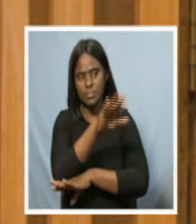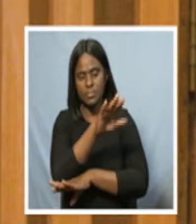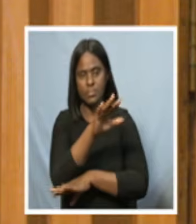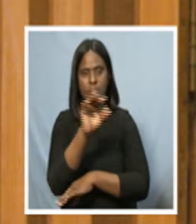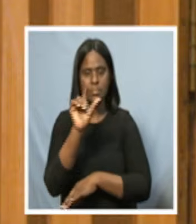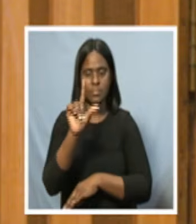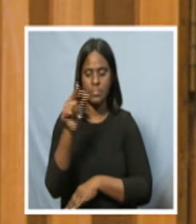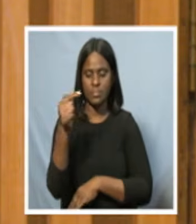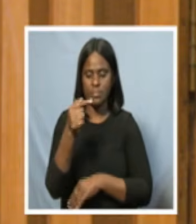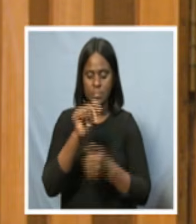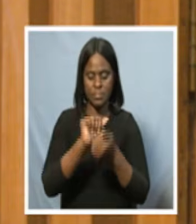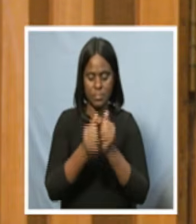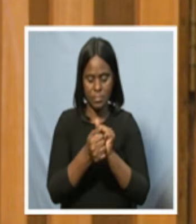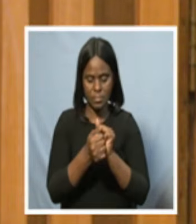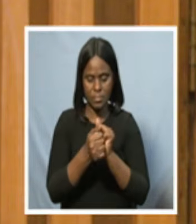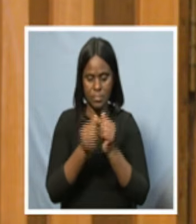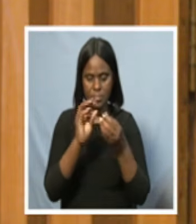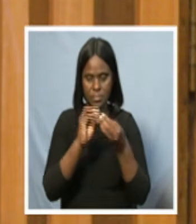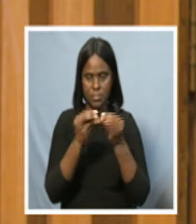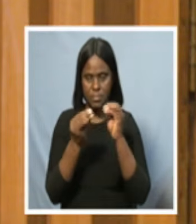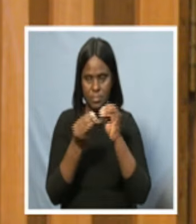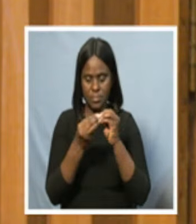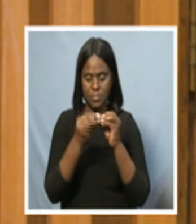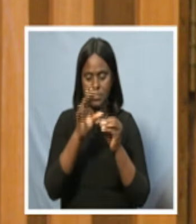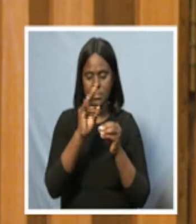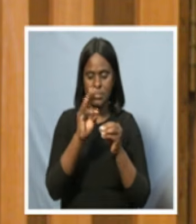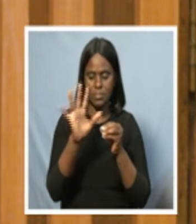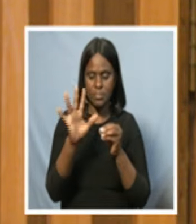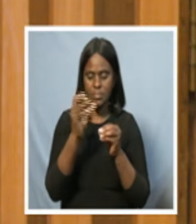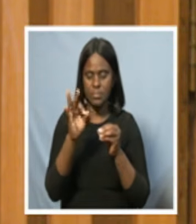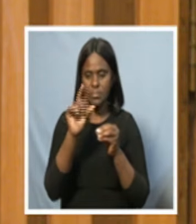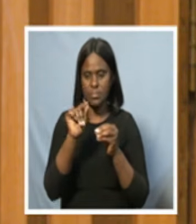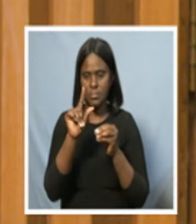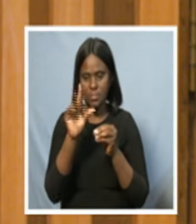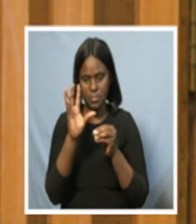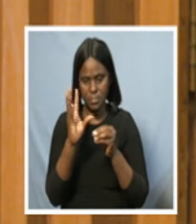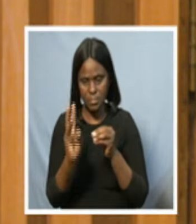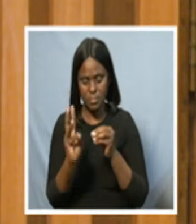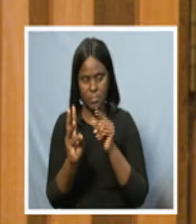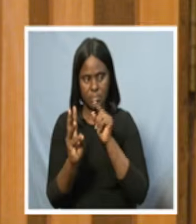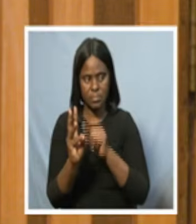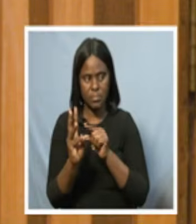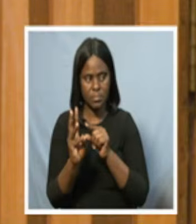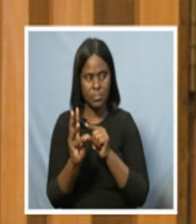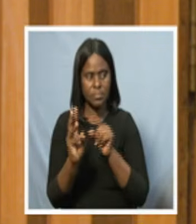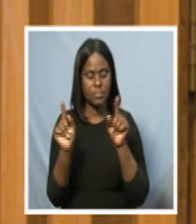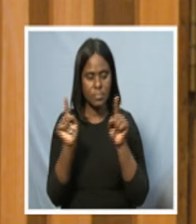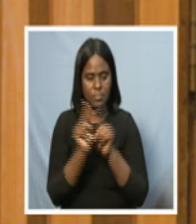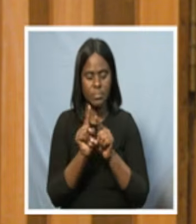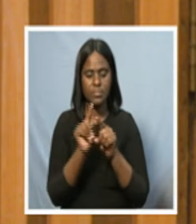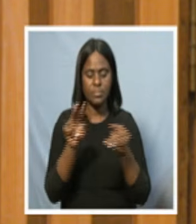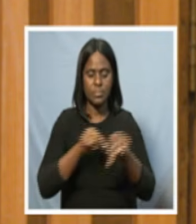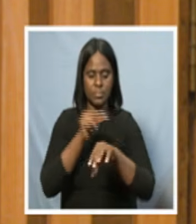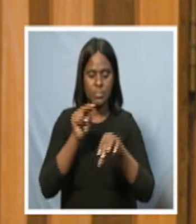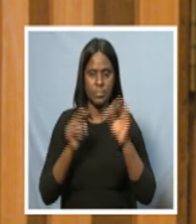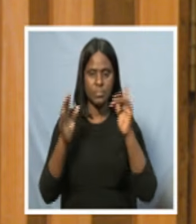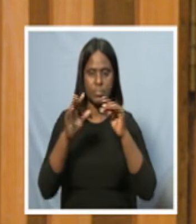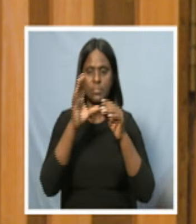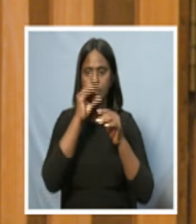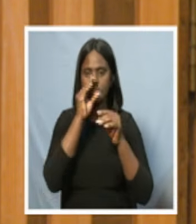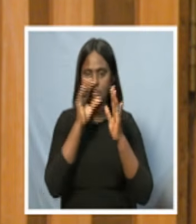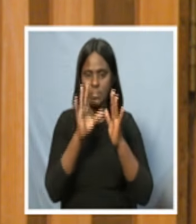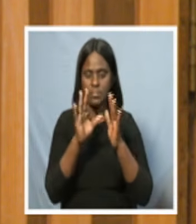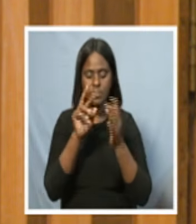Local Government Amendment Bill, National Assembly Bill number 75 of 2026, the National Assembly